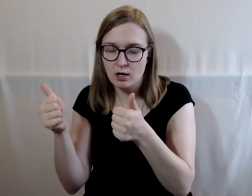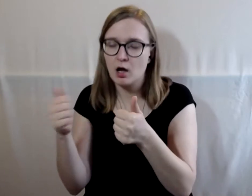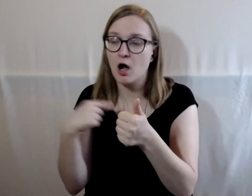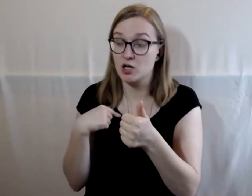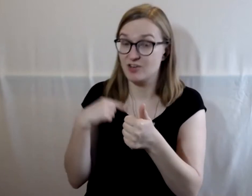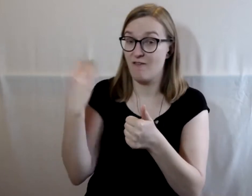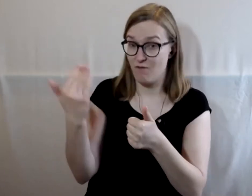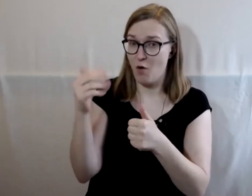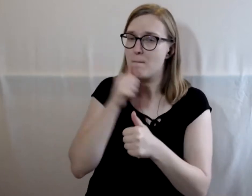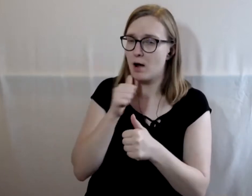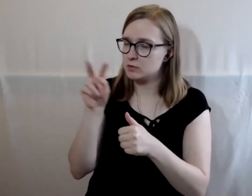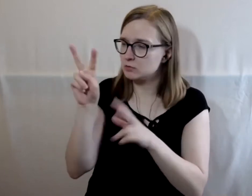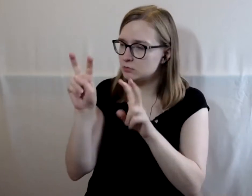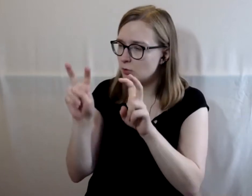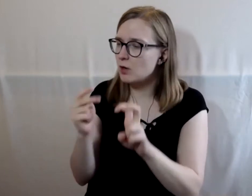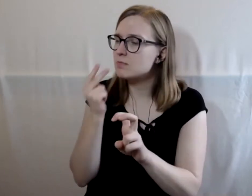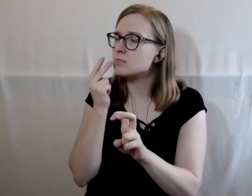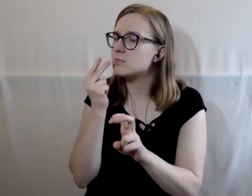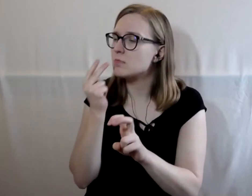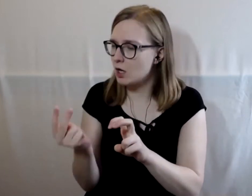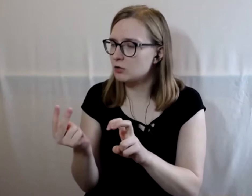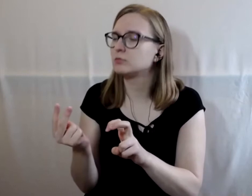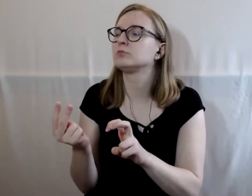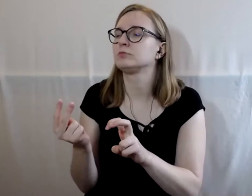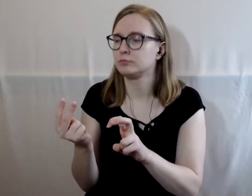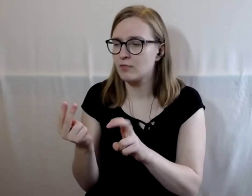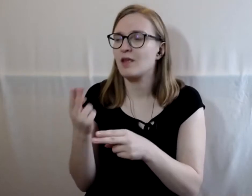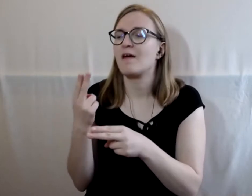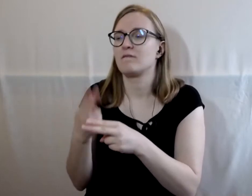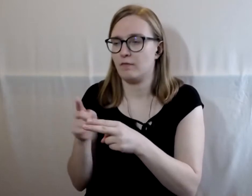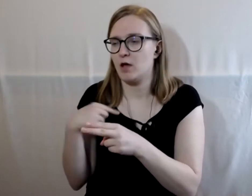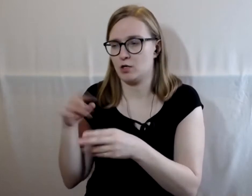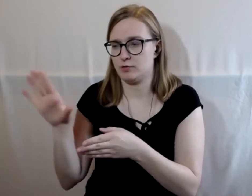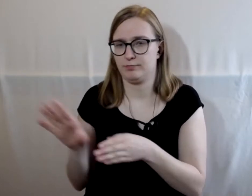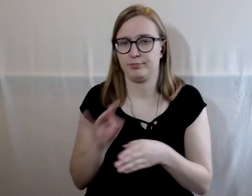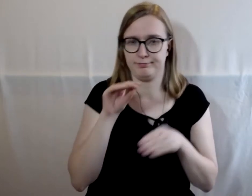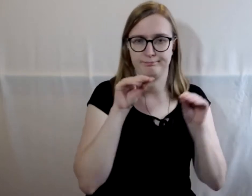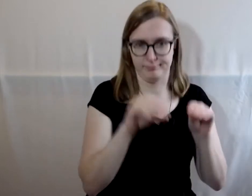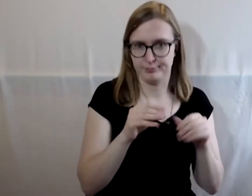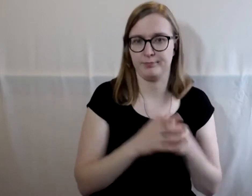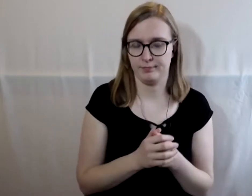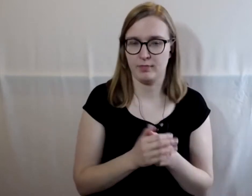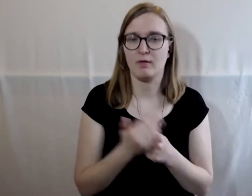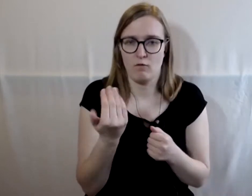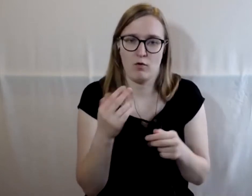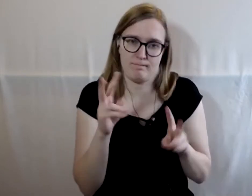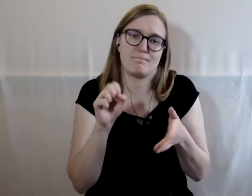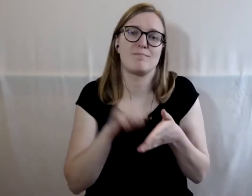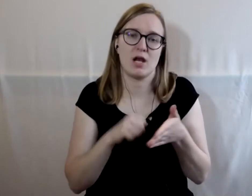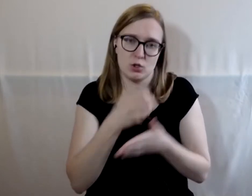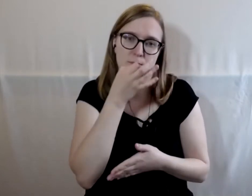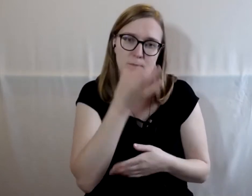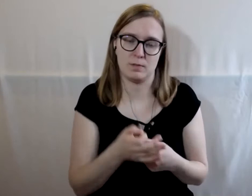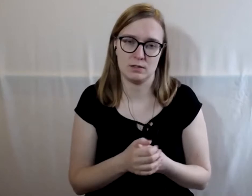teaching this content, which might be statistics,